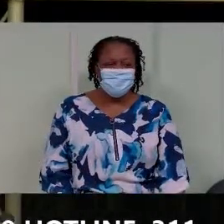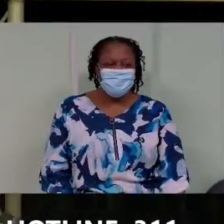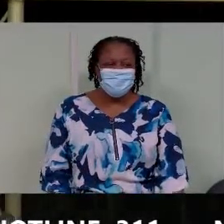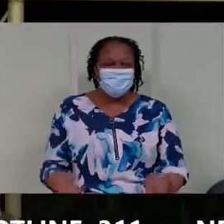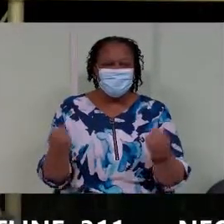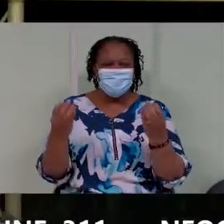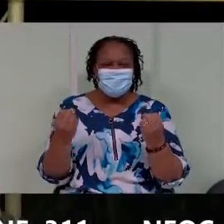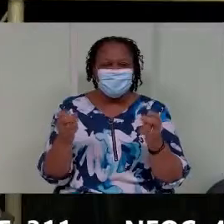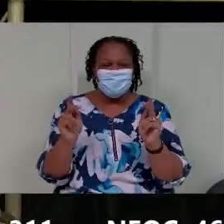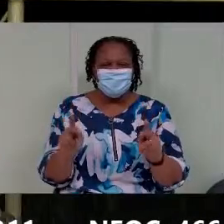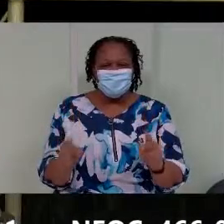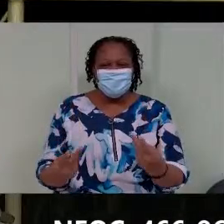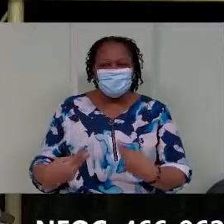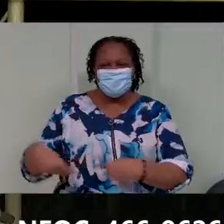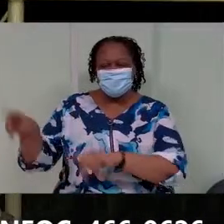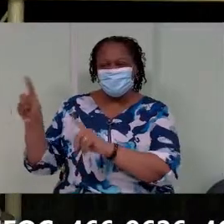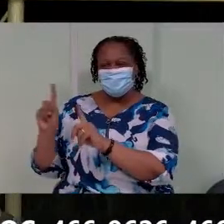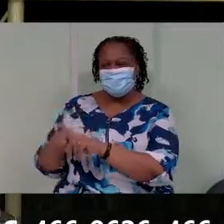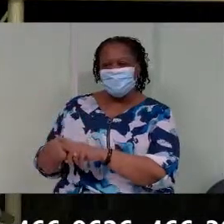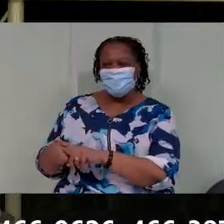time.